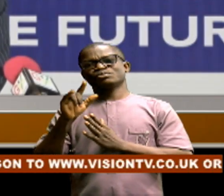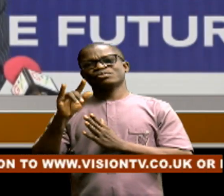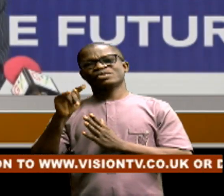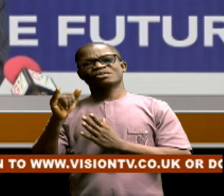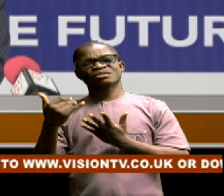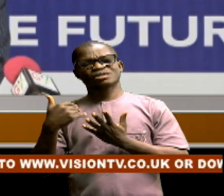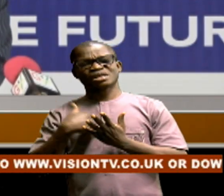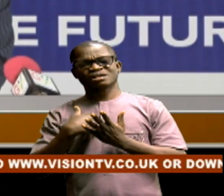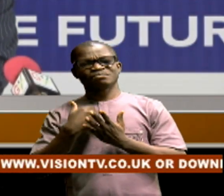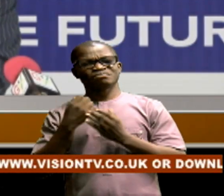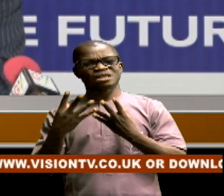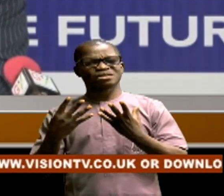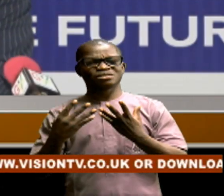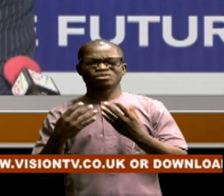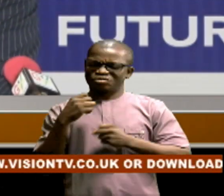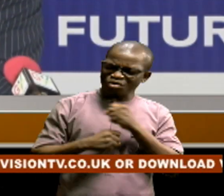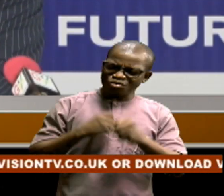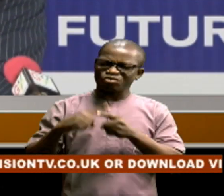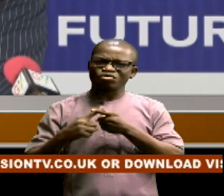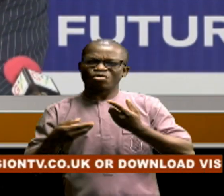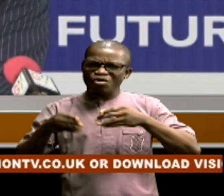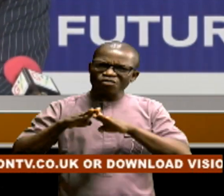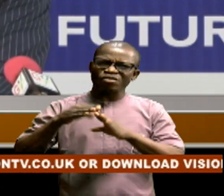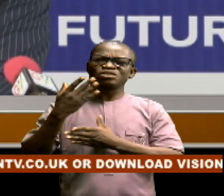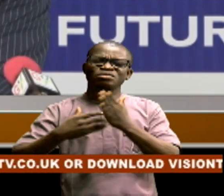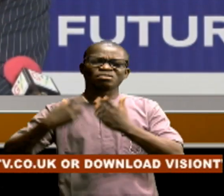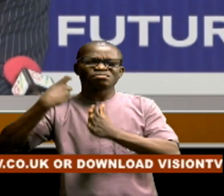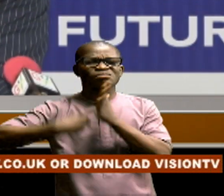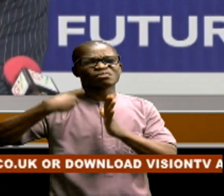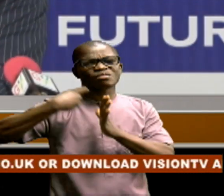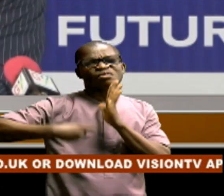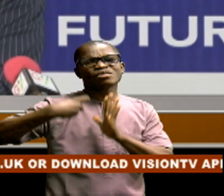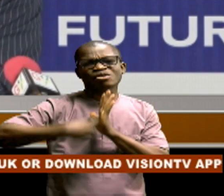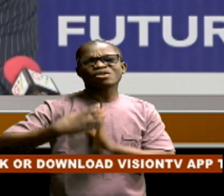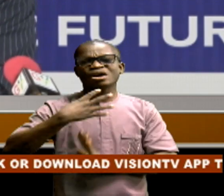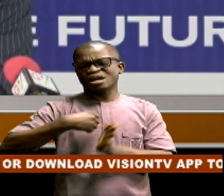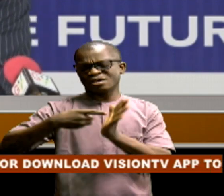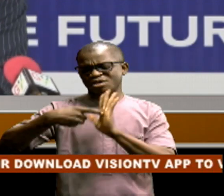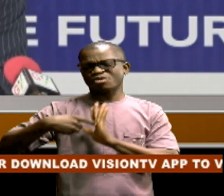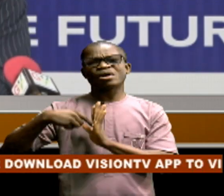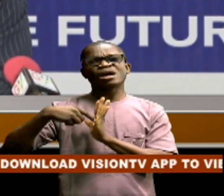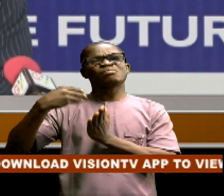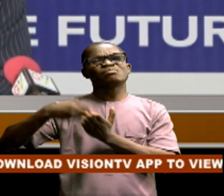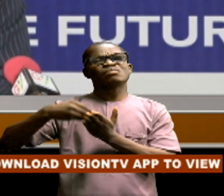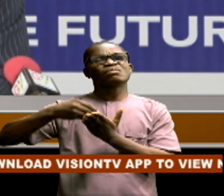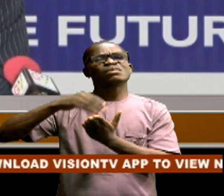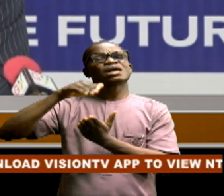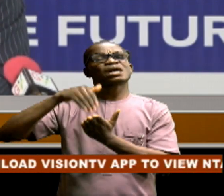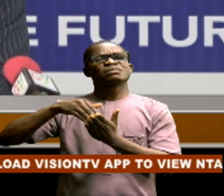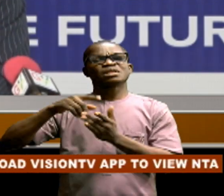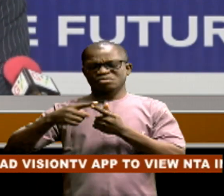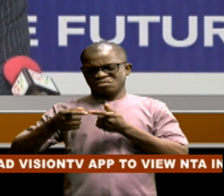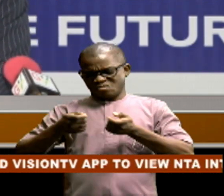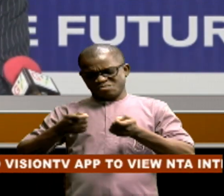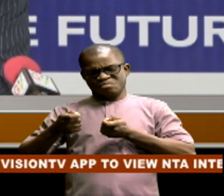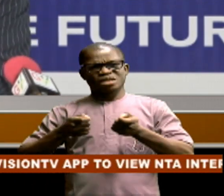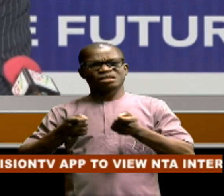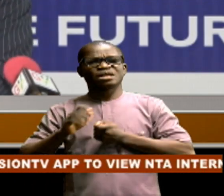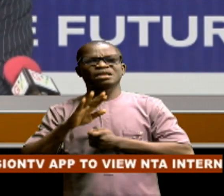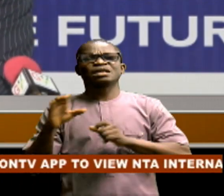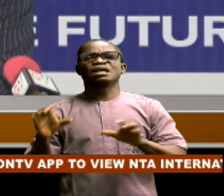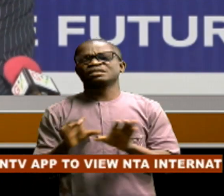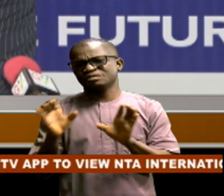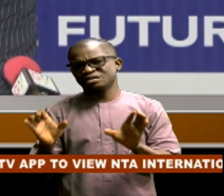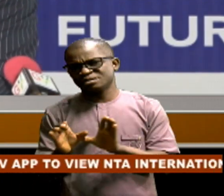their operating costs and cannot finance the required capital expenditure to maintain their operations,